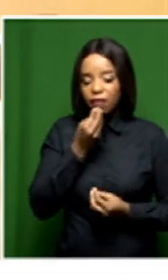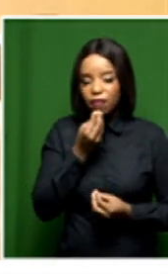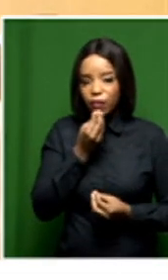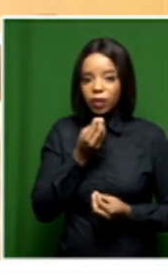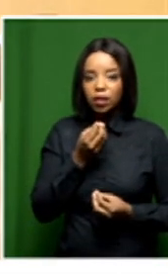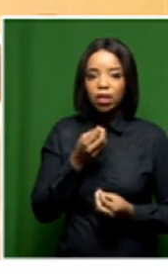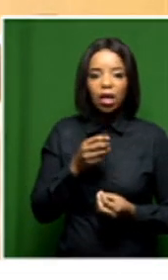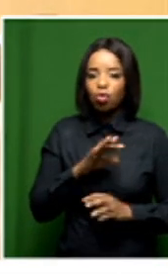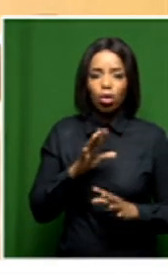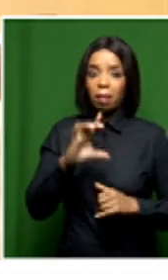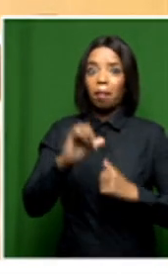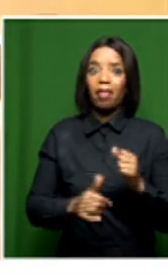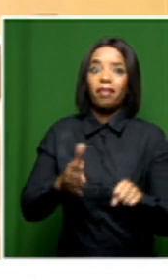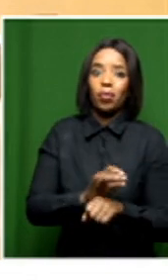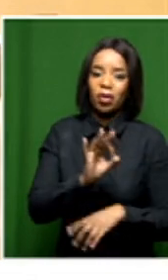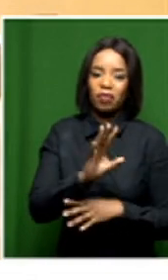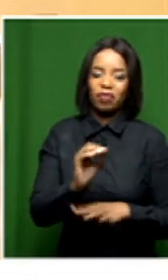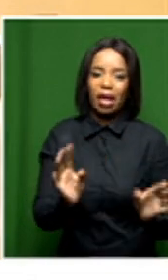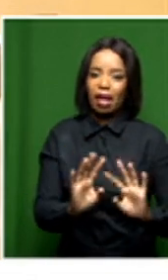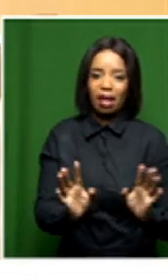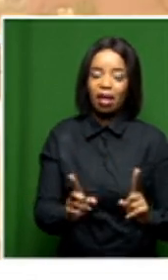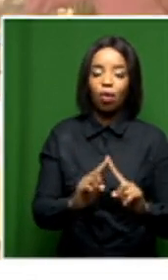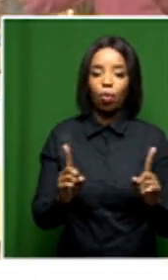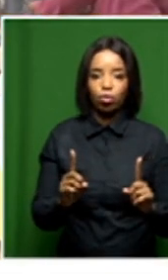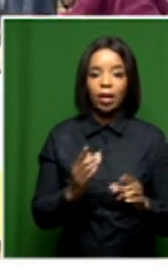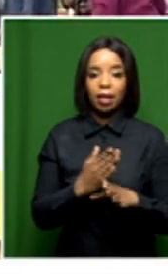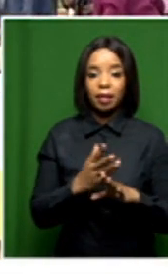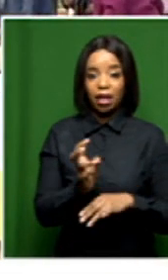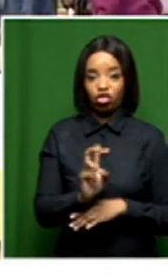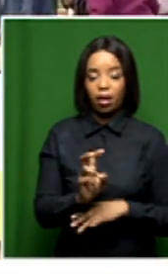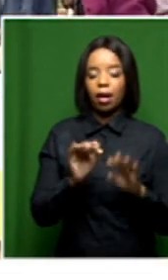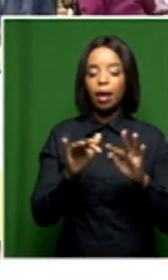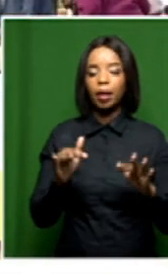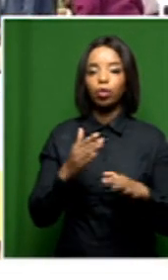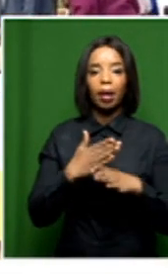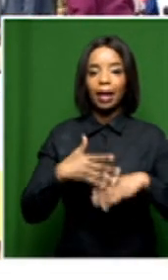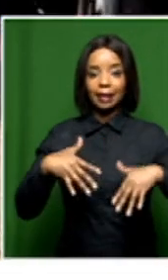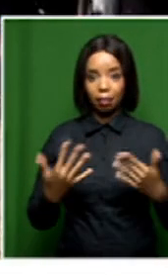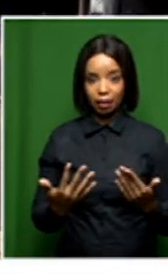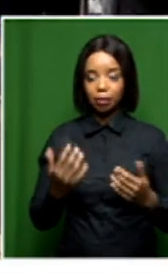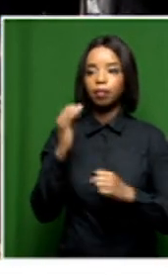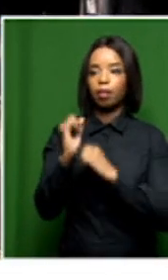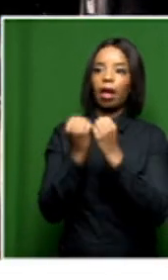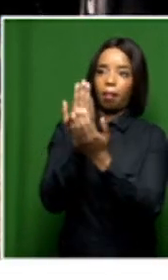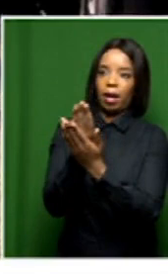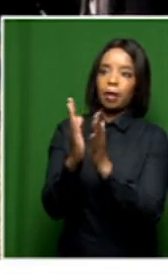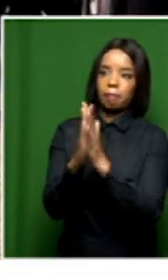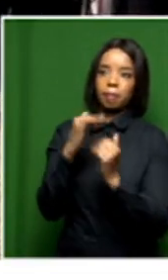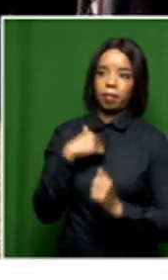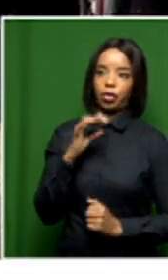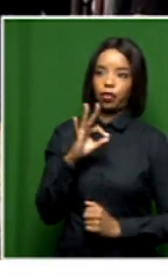full month, but this is how it worked. Anybody that didn't have a job could apply for this. And now what we're finding out, which